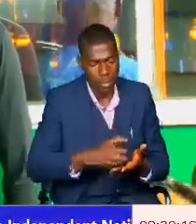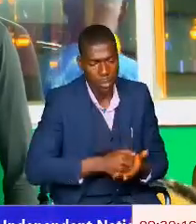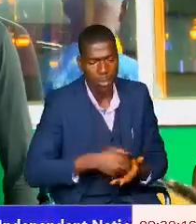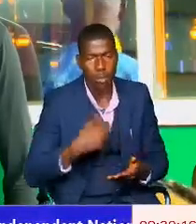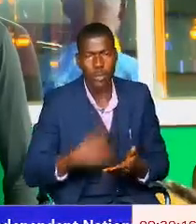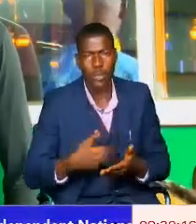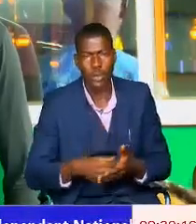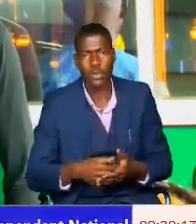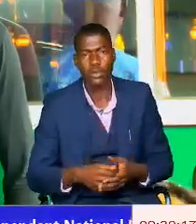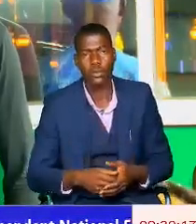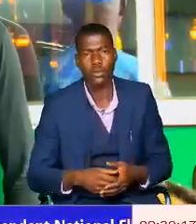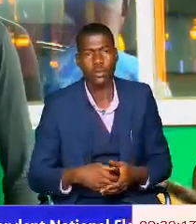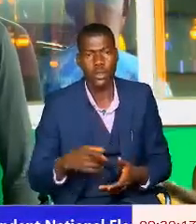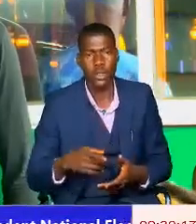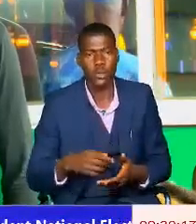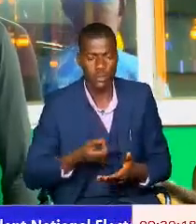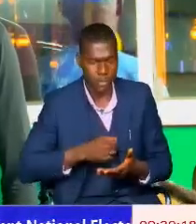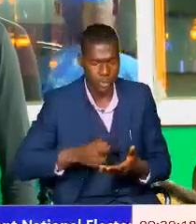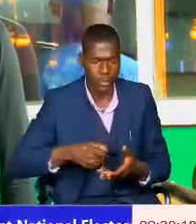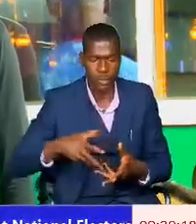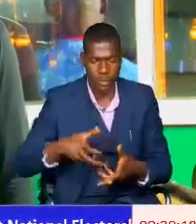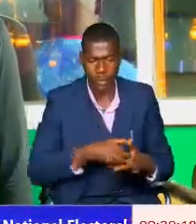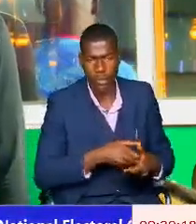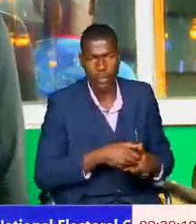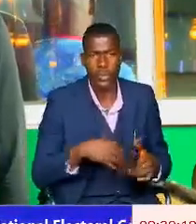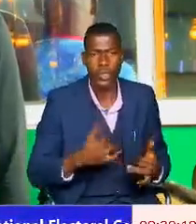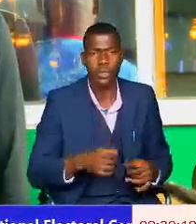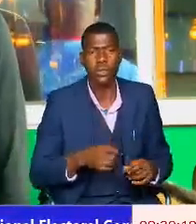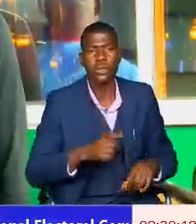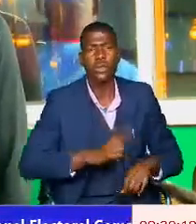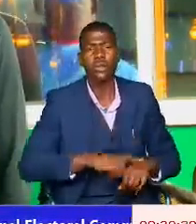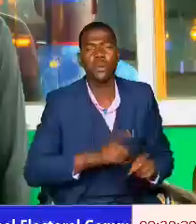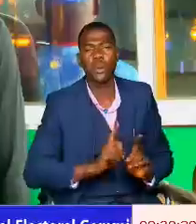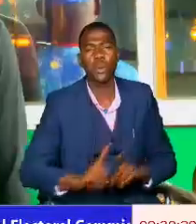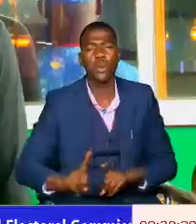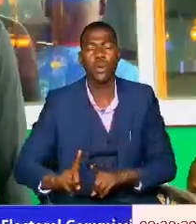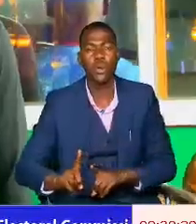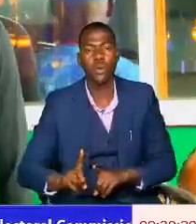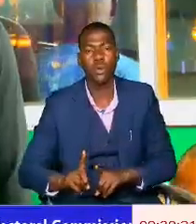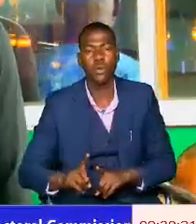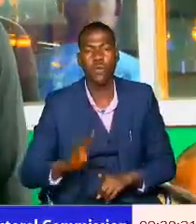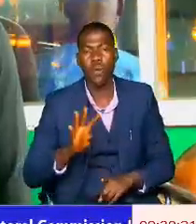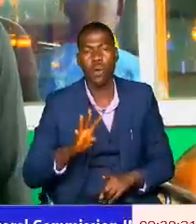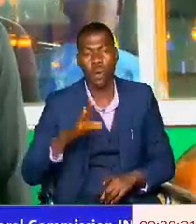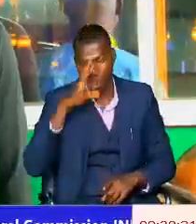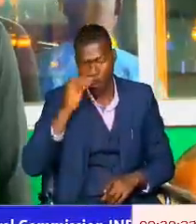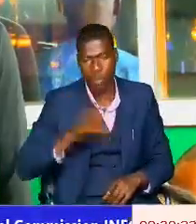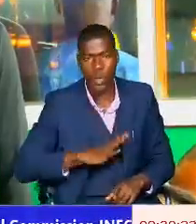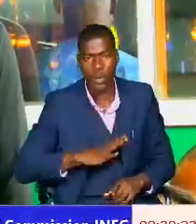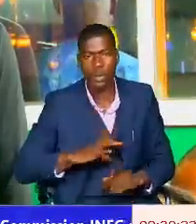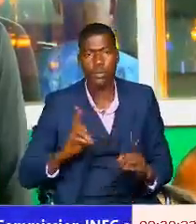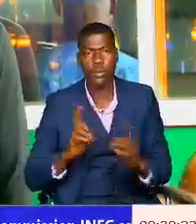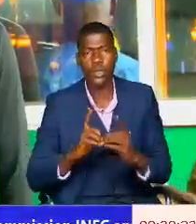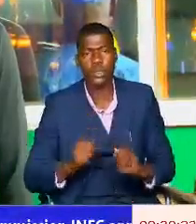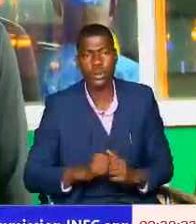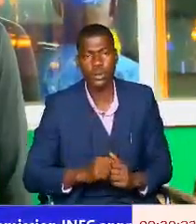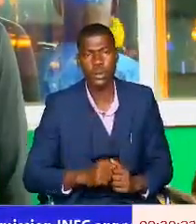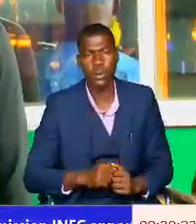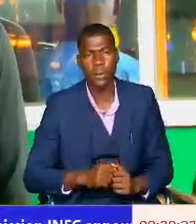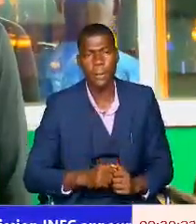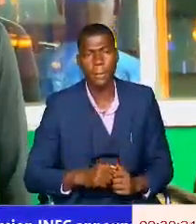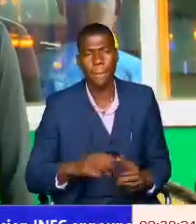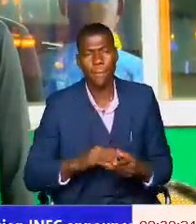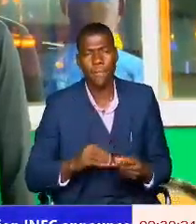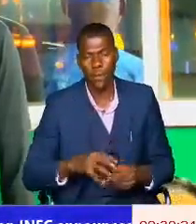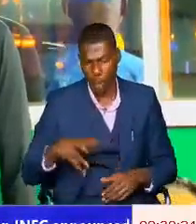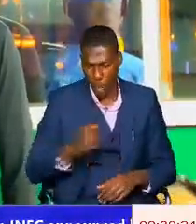collect his statement, which he did. As he was going down, four men met him on the road. They pushed him back. They said, well, come